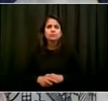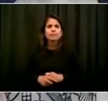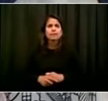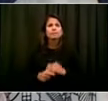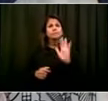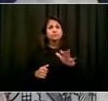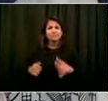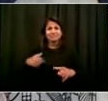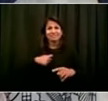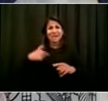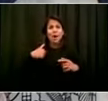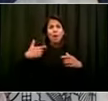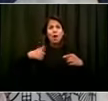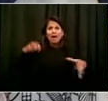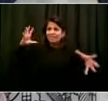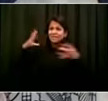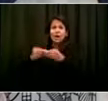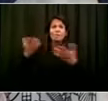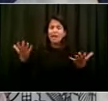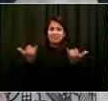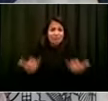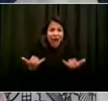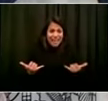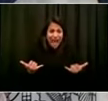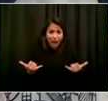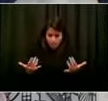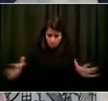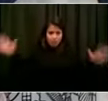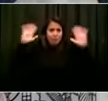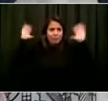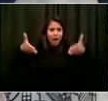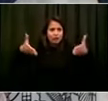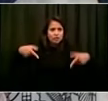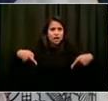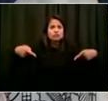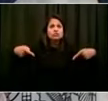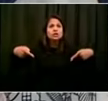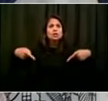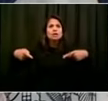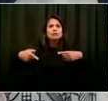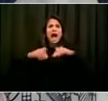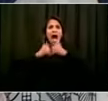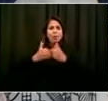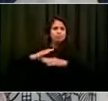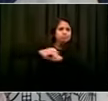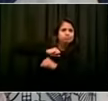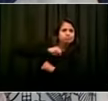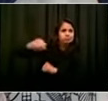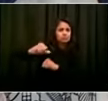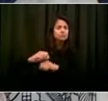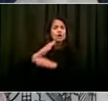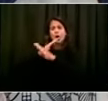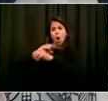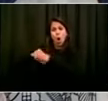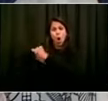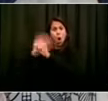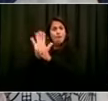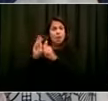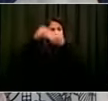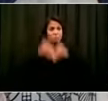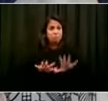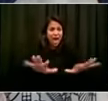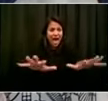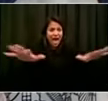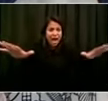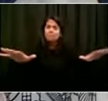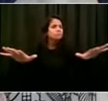it gets worse, to protect this city from a larger second wave. If we act aggressively right now, we can do it. I have absolute faith in